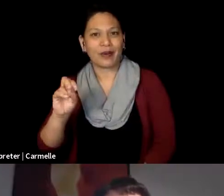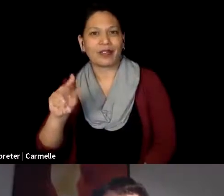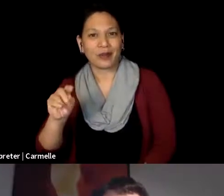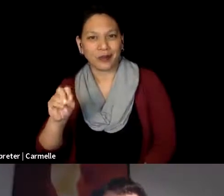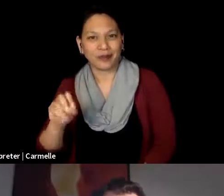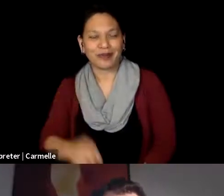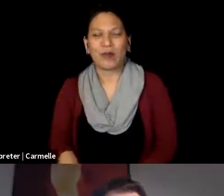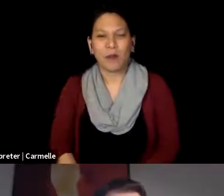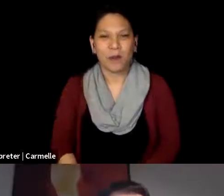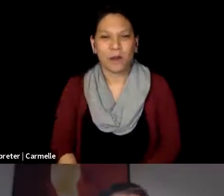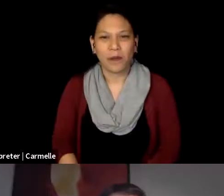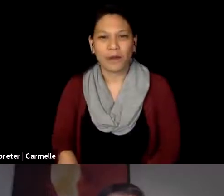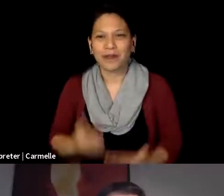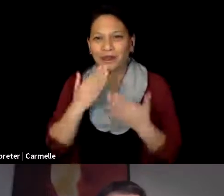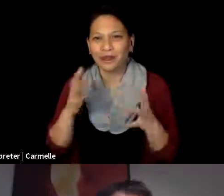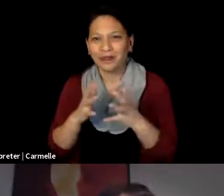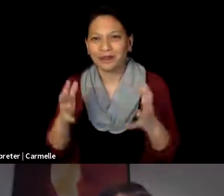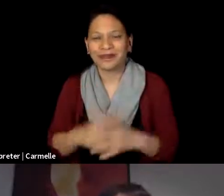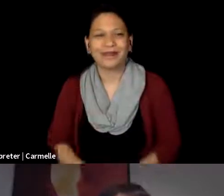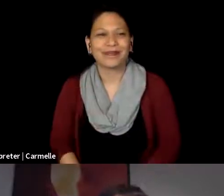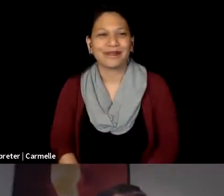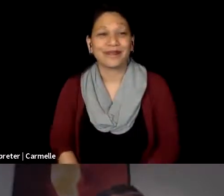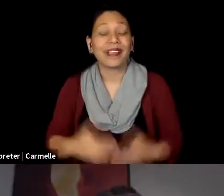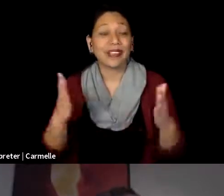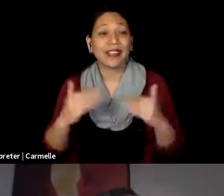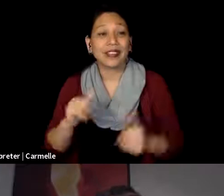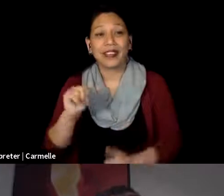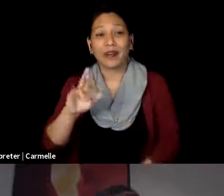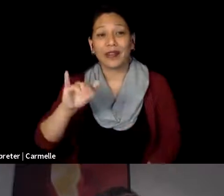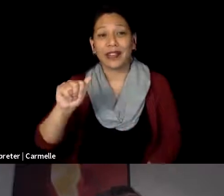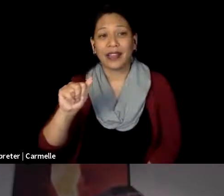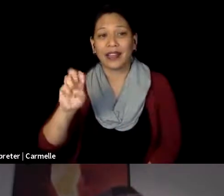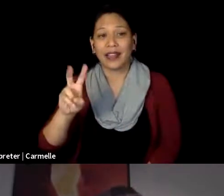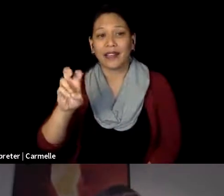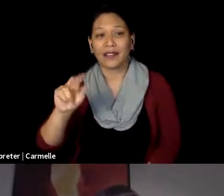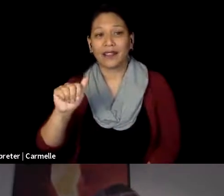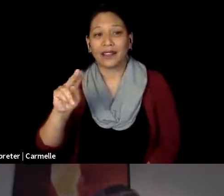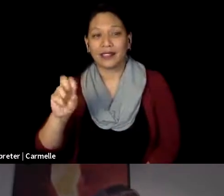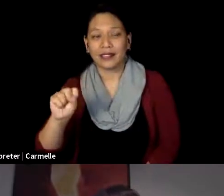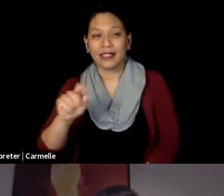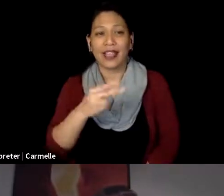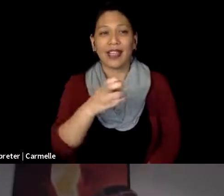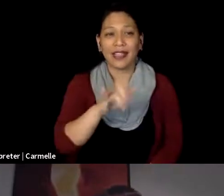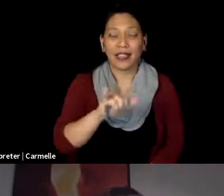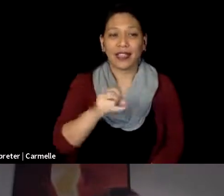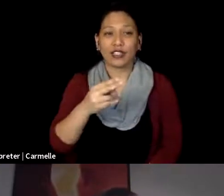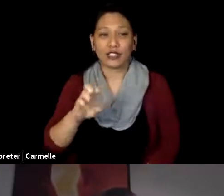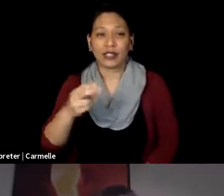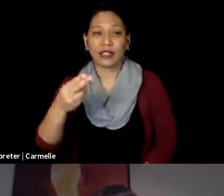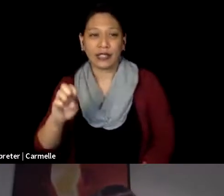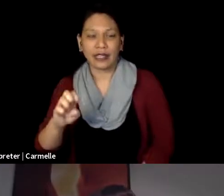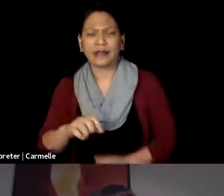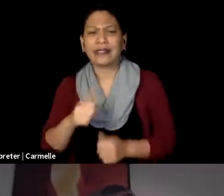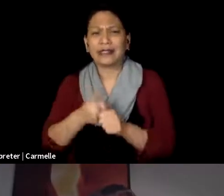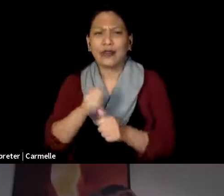Thank you so much, Yolanda. So next we have Aria Evans, they, she, he. They are a